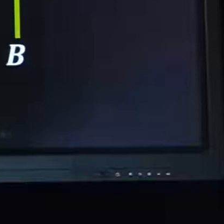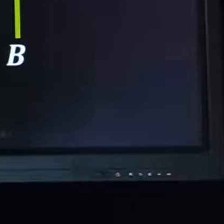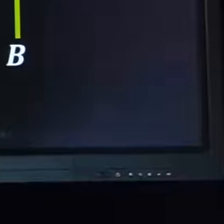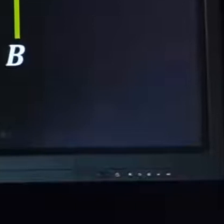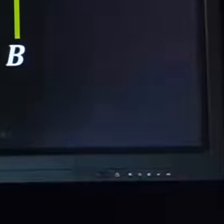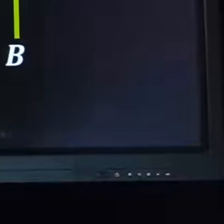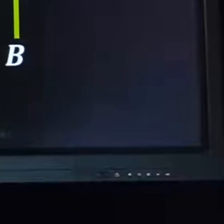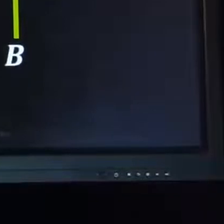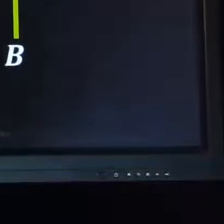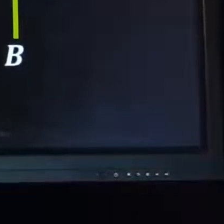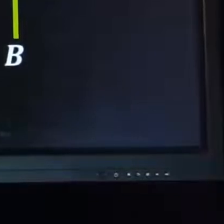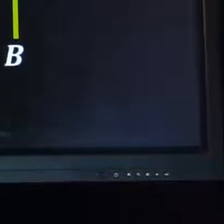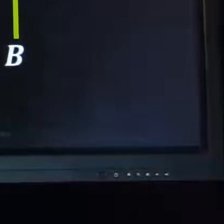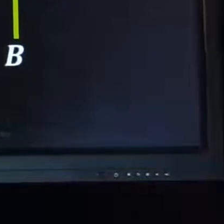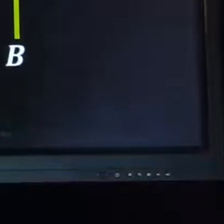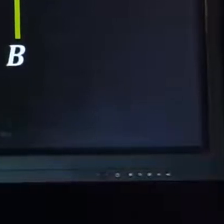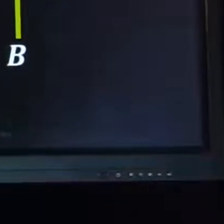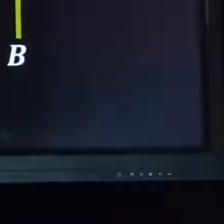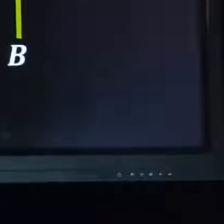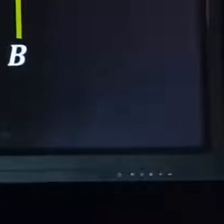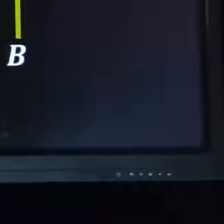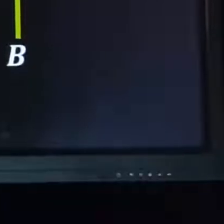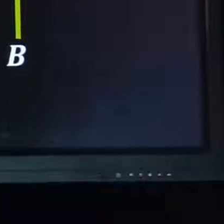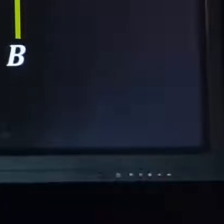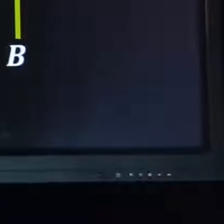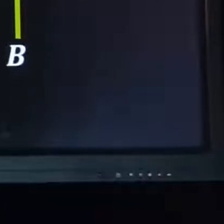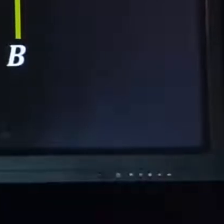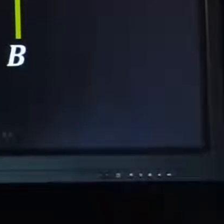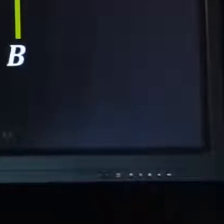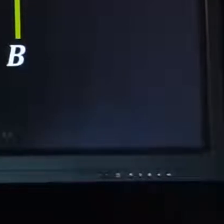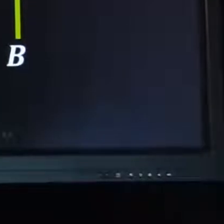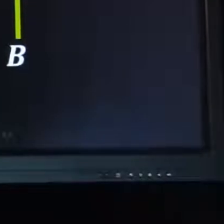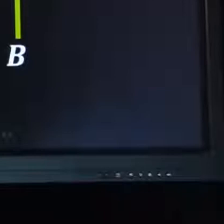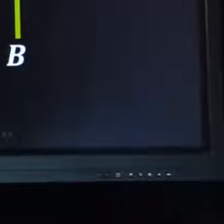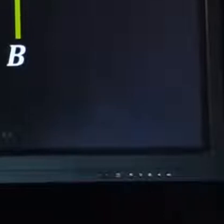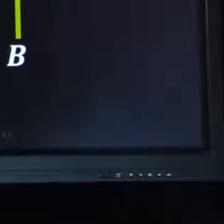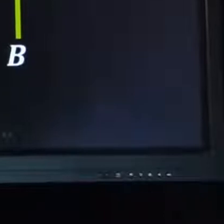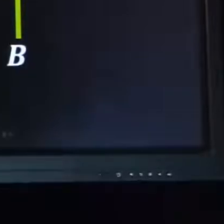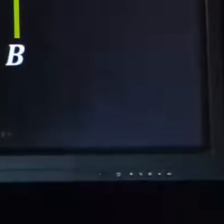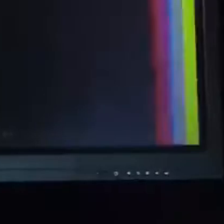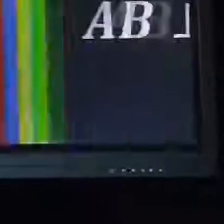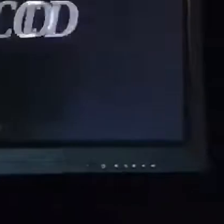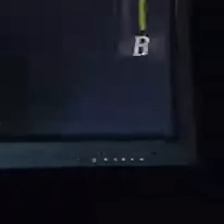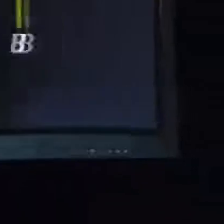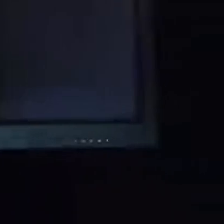perpendicular lines. Say perpendicular lines, perpendicular lines. Good job. Now,